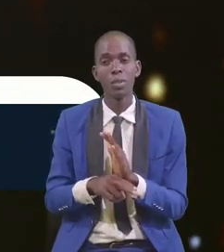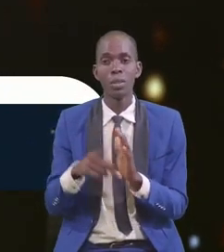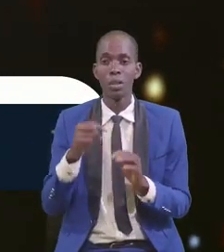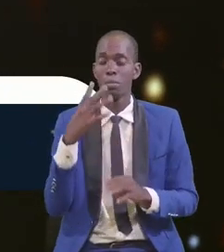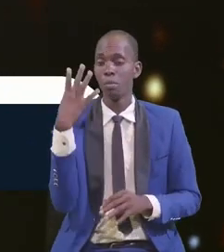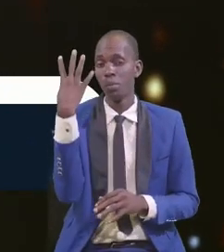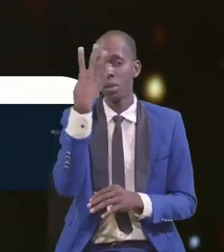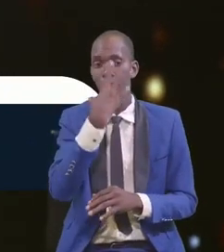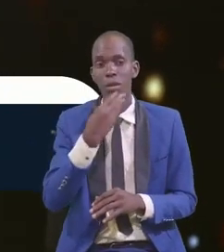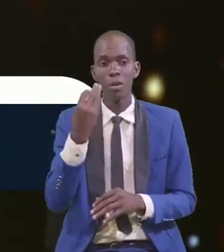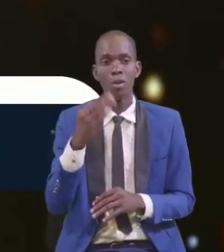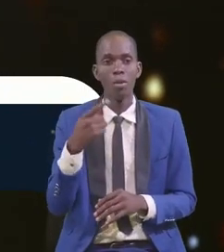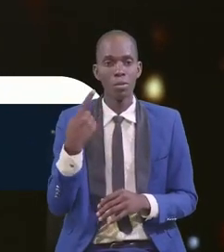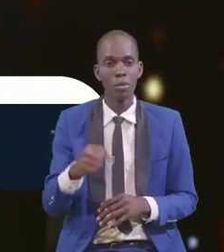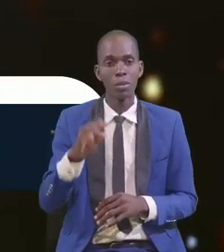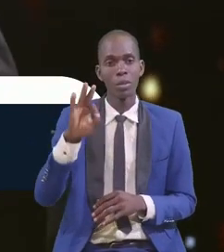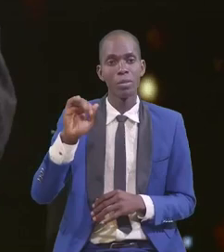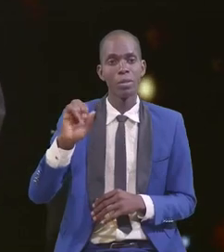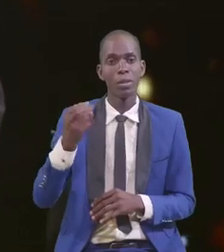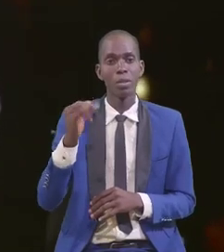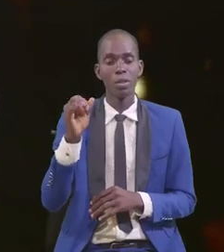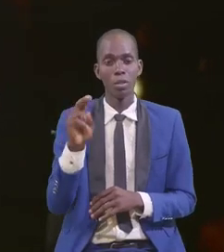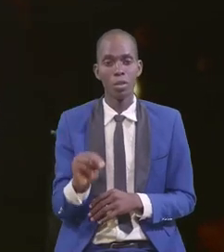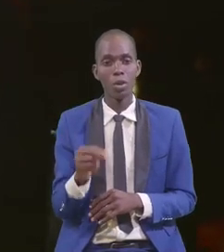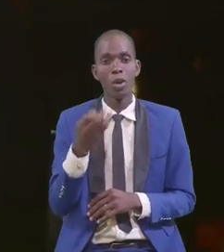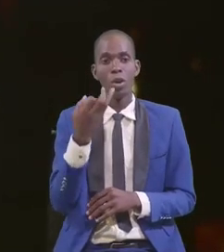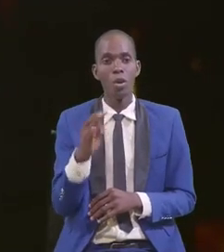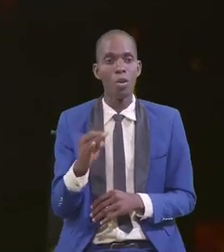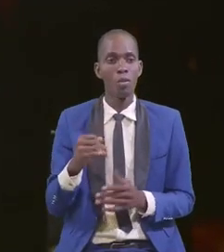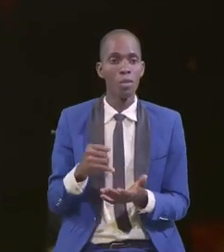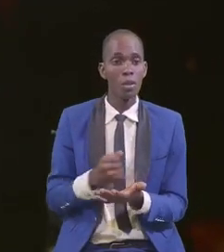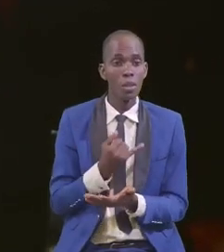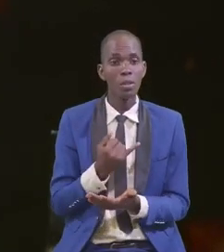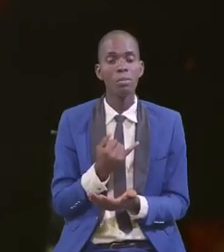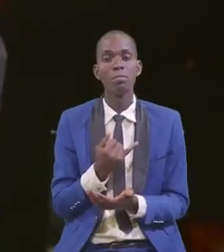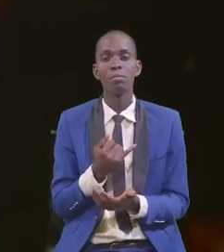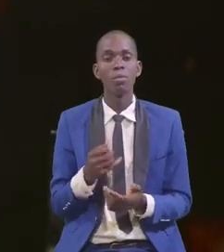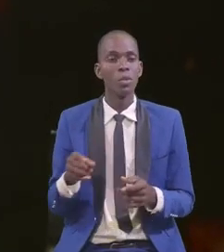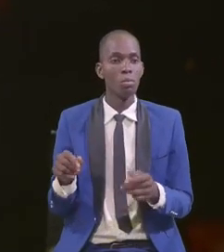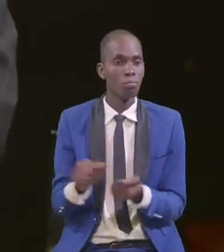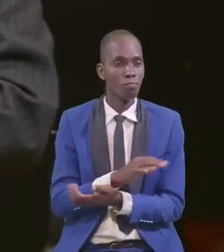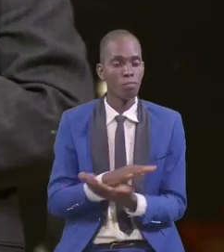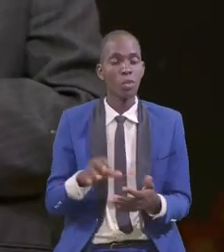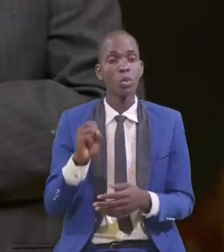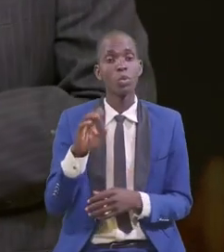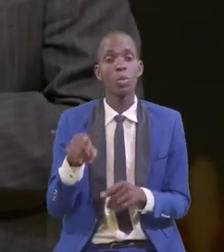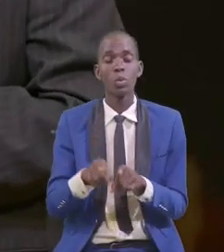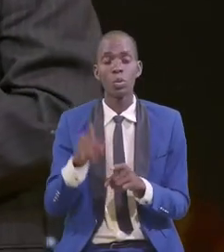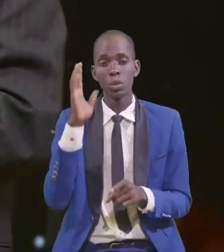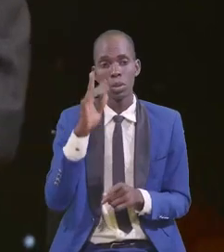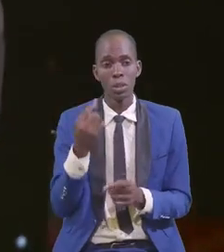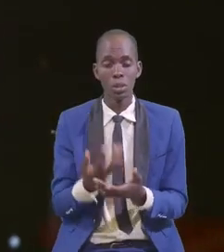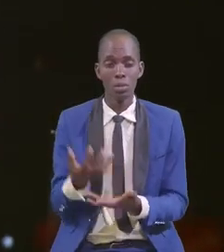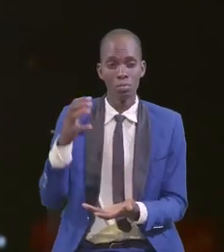beauty of the fashion of it passeth. So also shall the